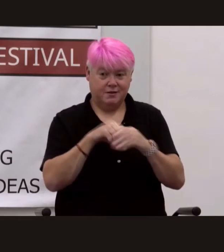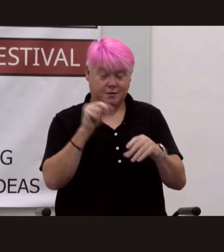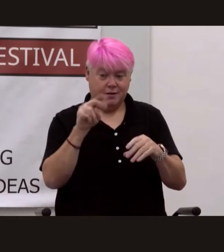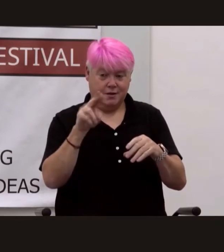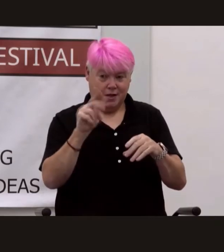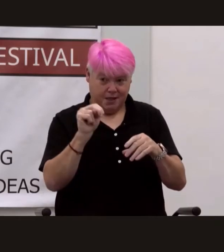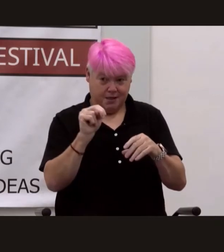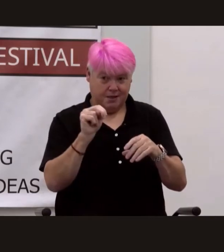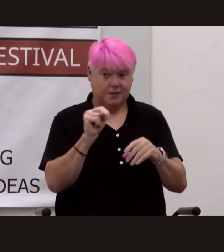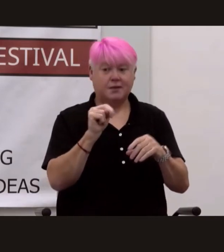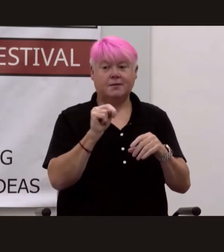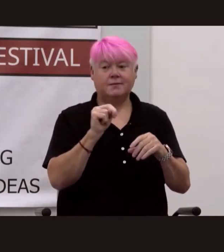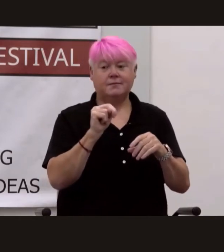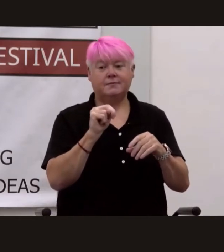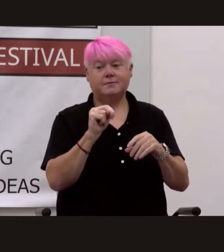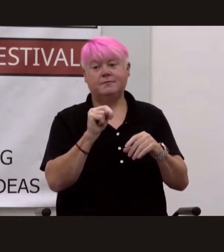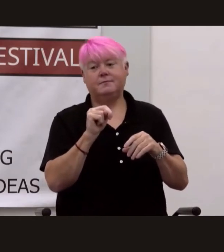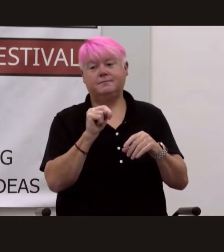My